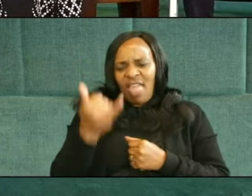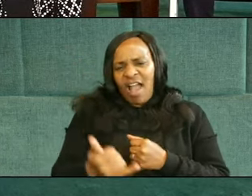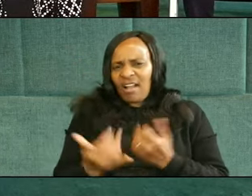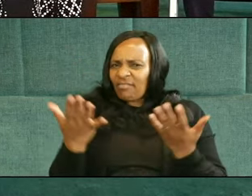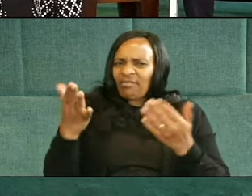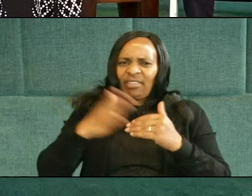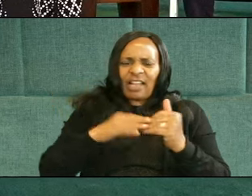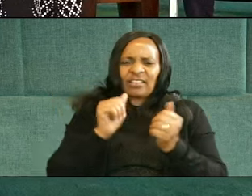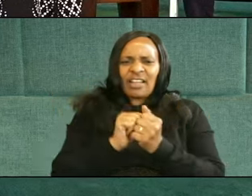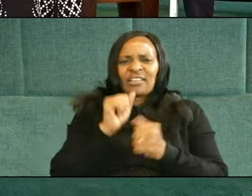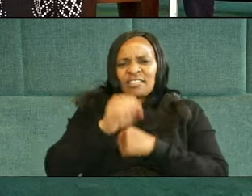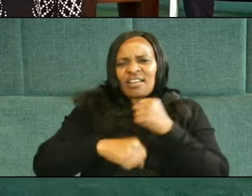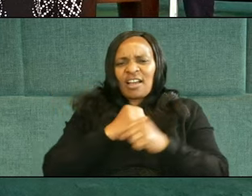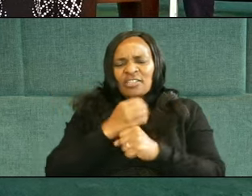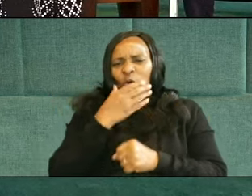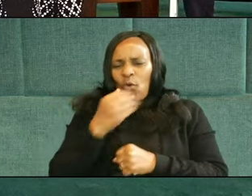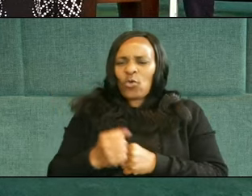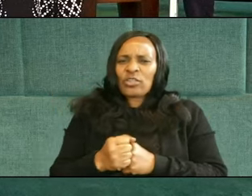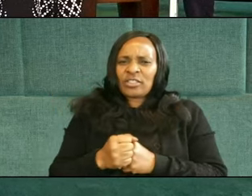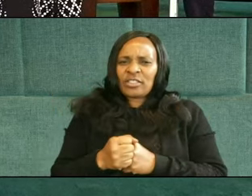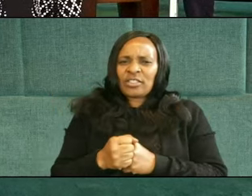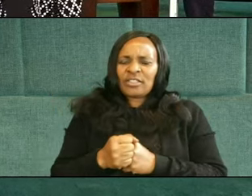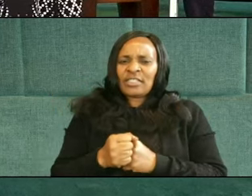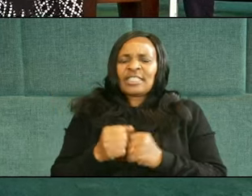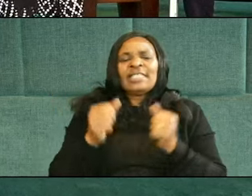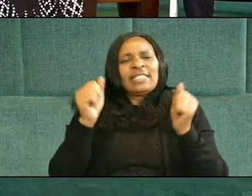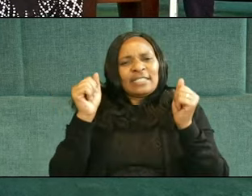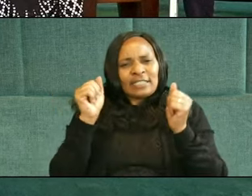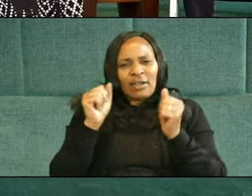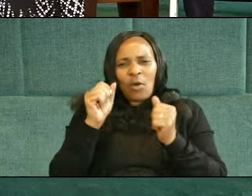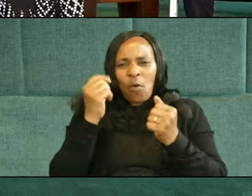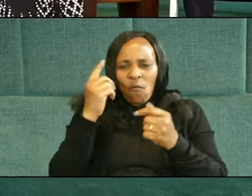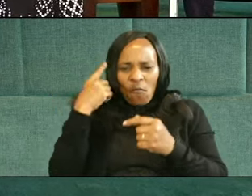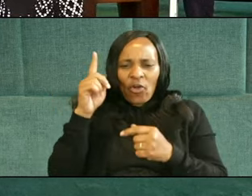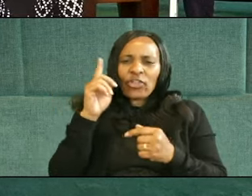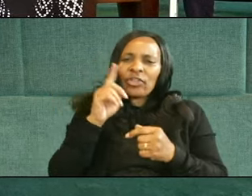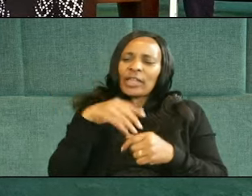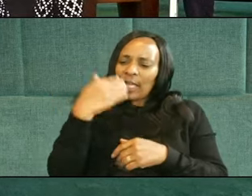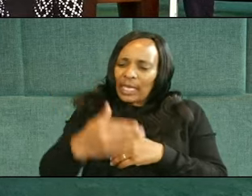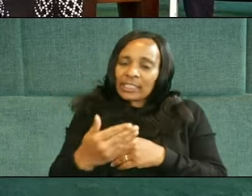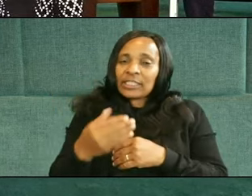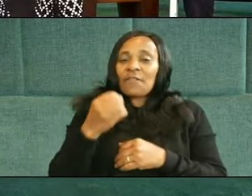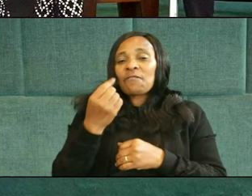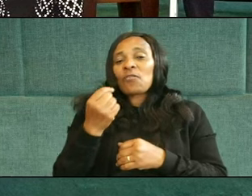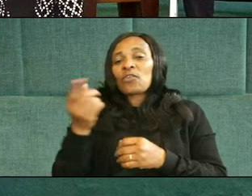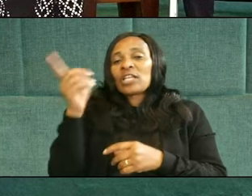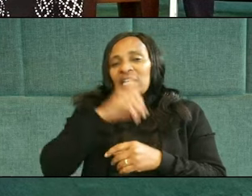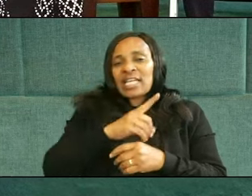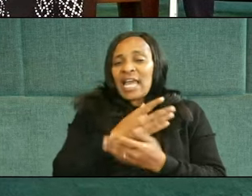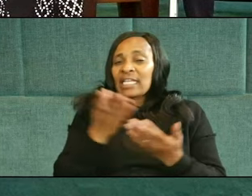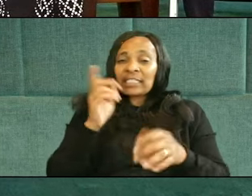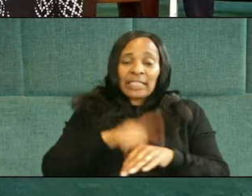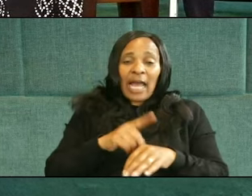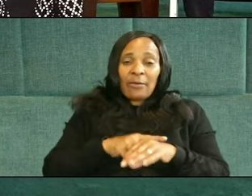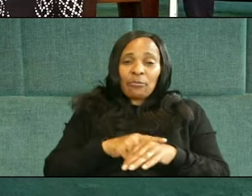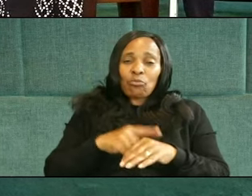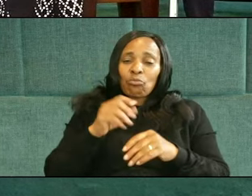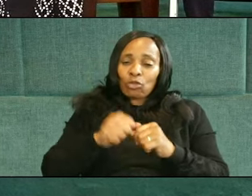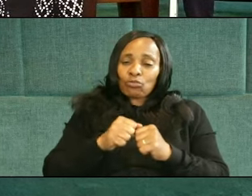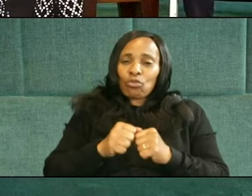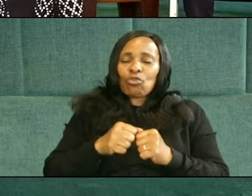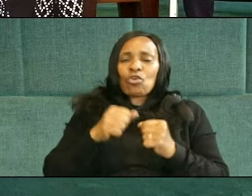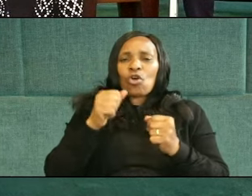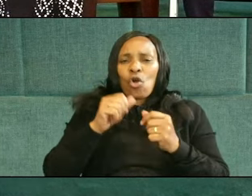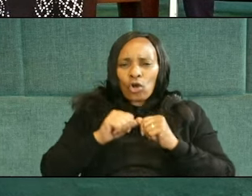okay? But then his father told him that for the next few days, every time you get angry, keep hammering a